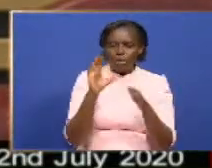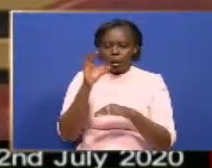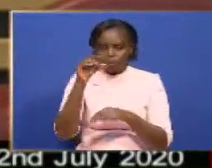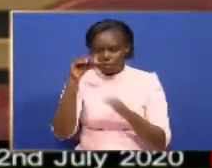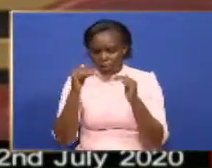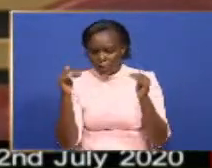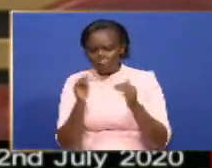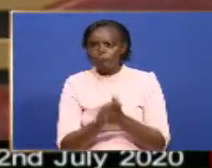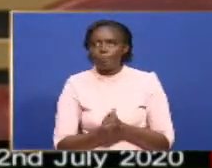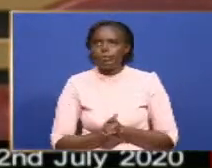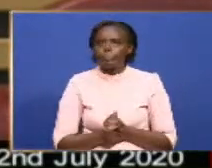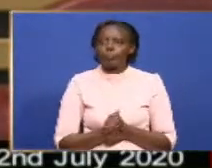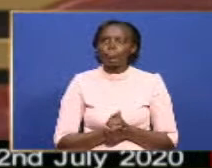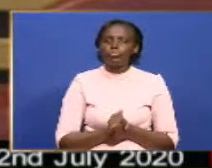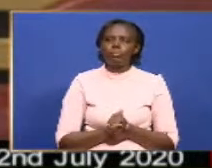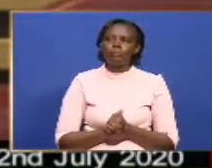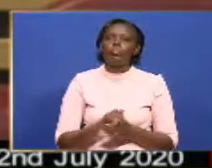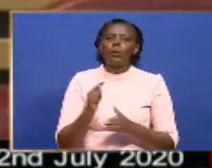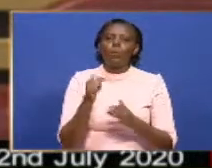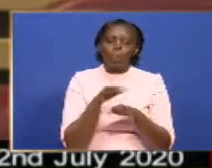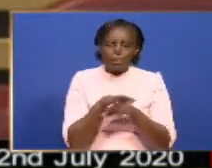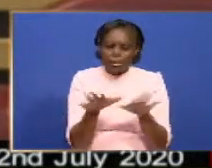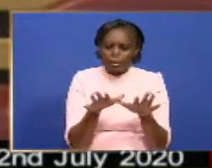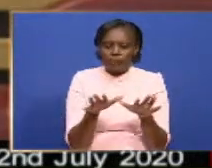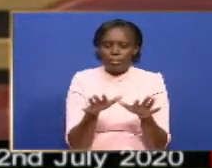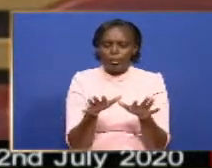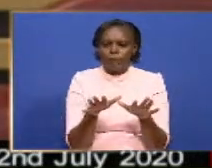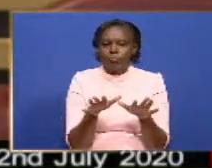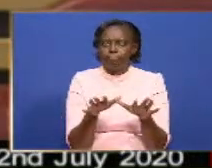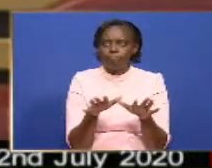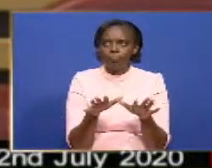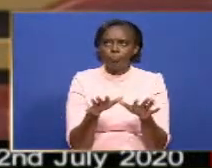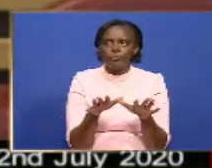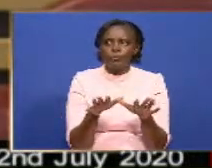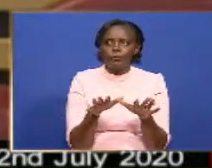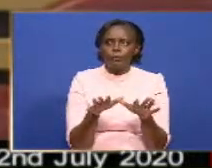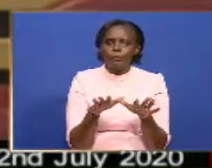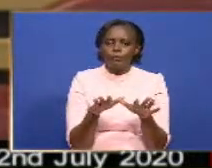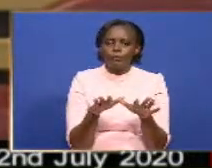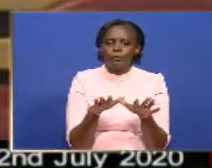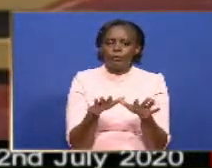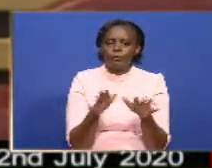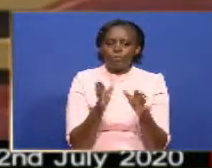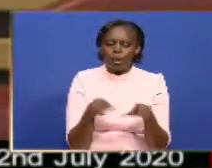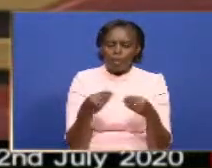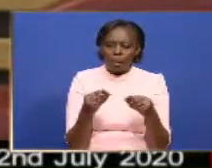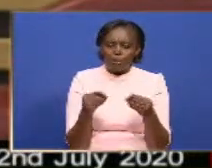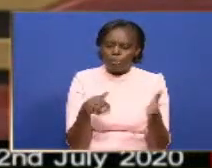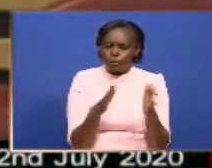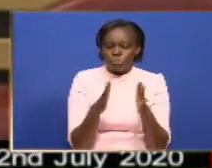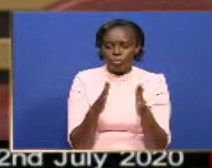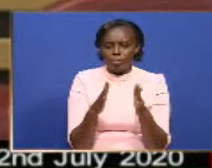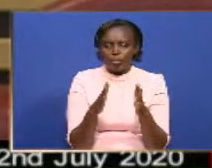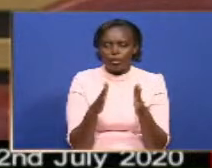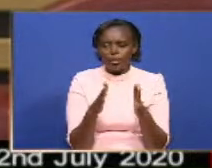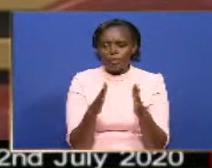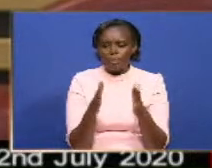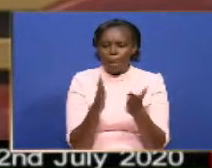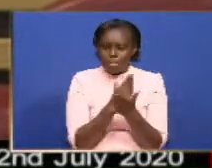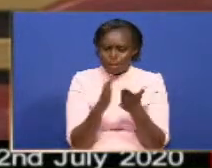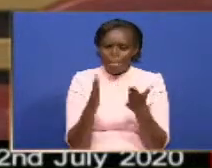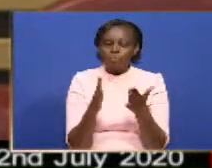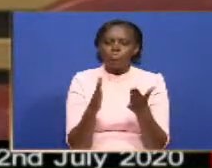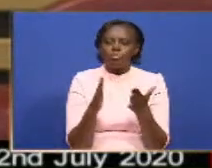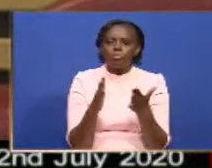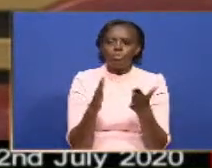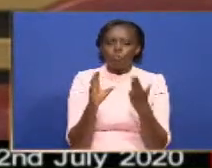level. Once we integrate the refugees and give them the opportunity to be part and parcel